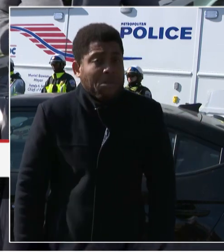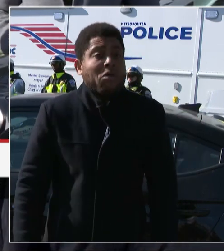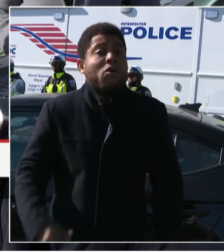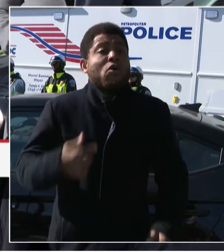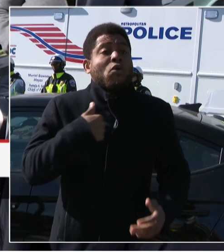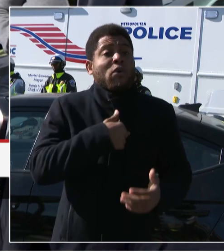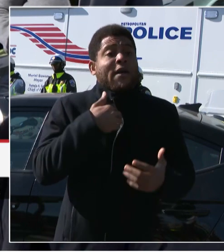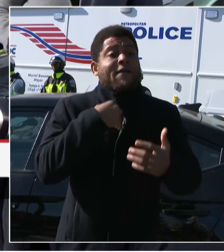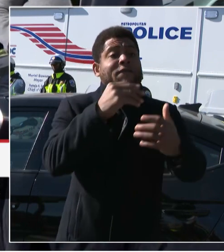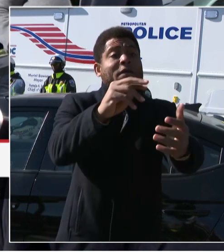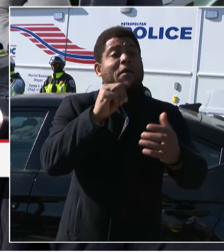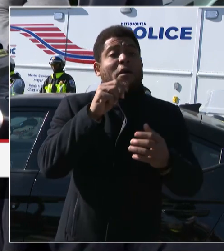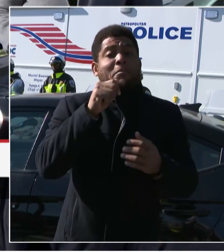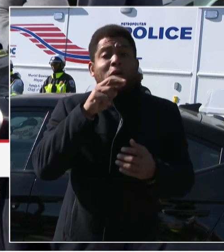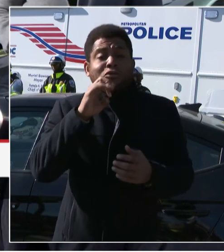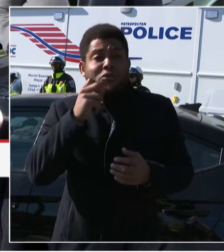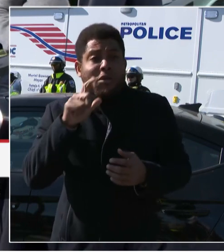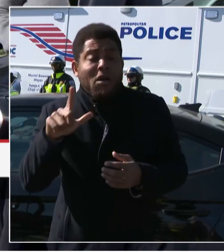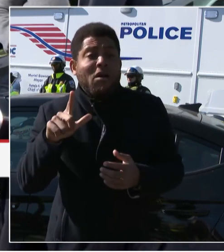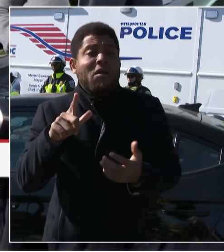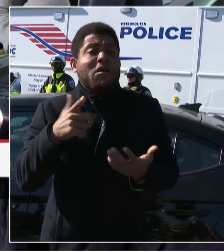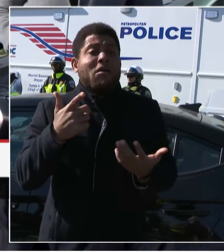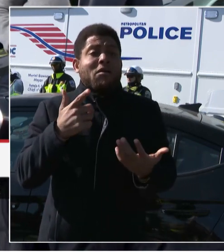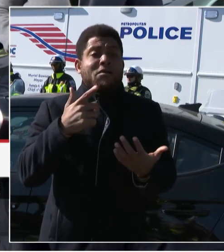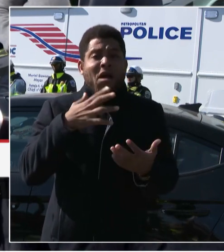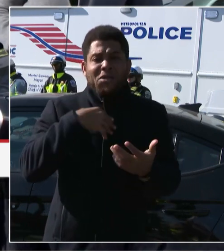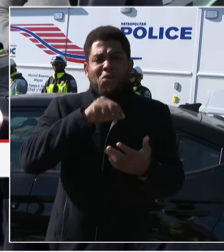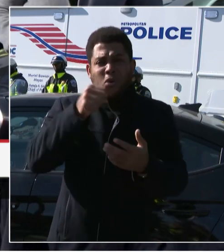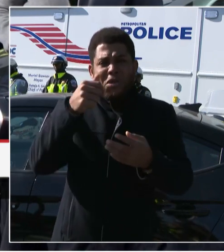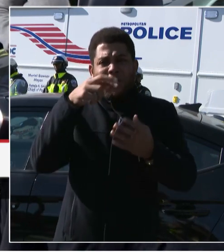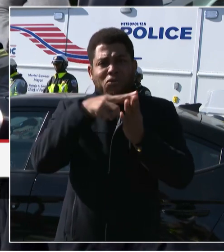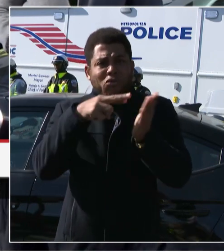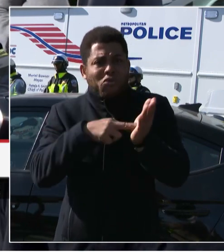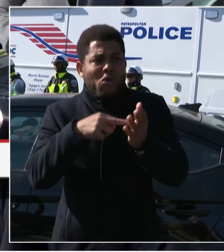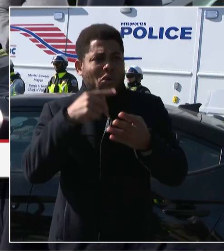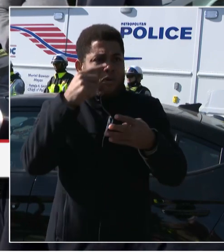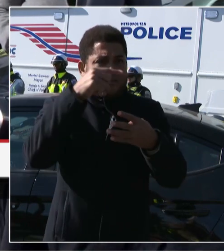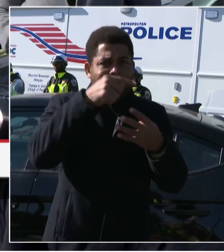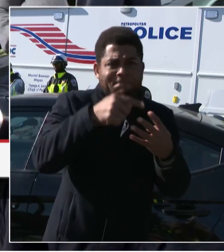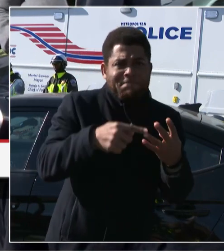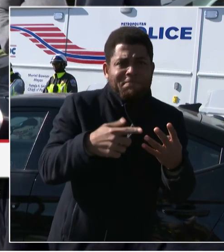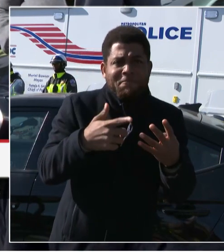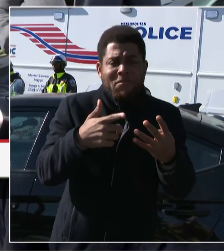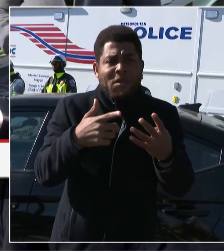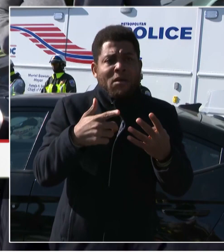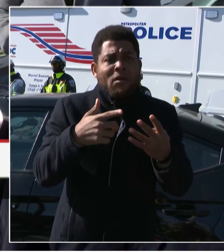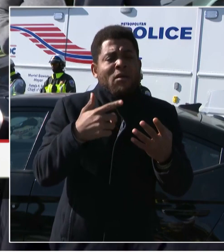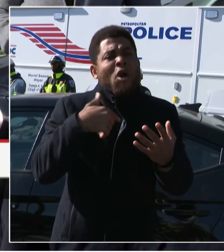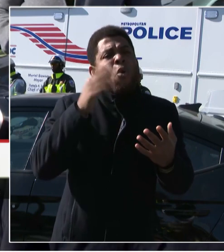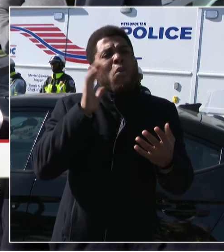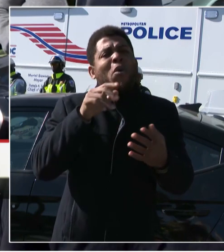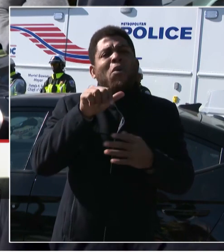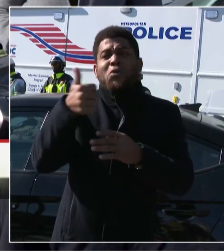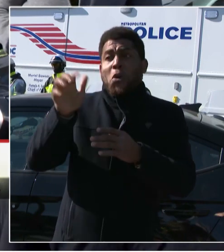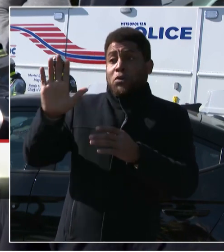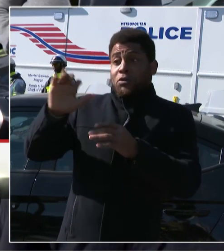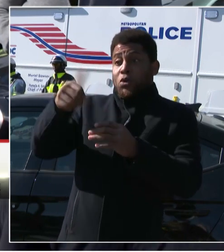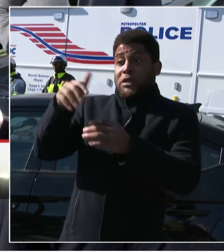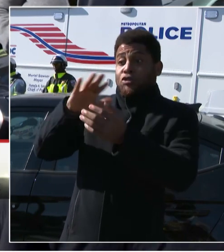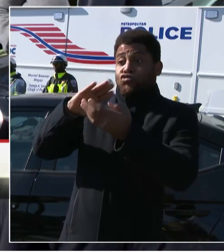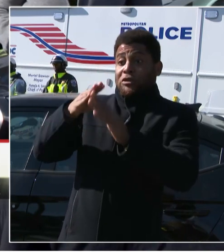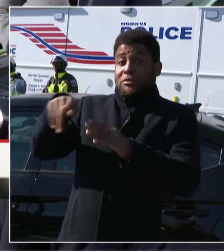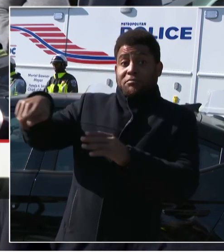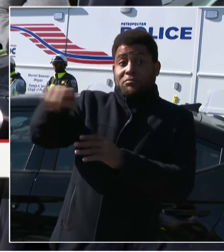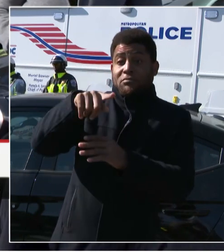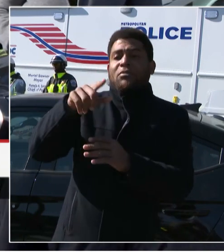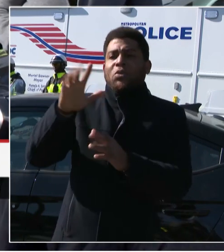move to other facilities across the country. So we will accommodate whatever number of youth safely